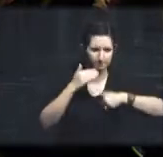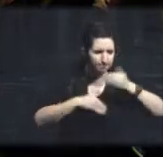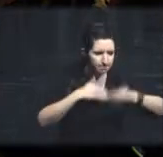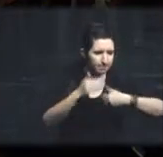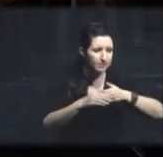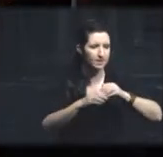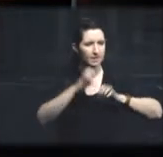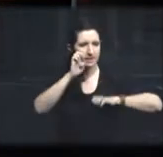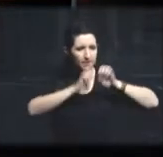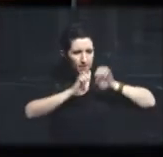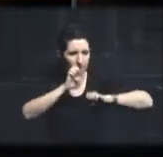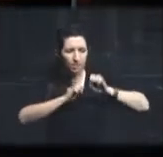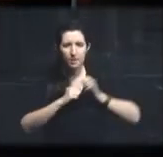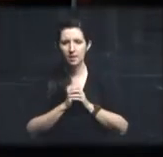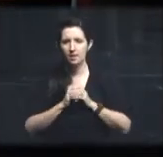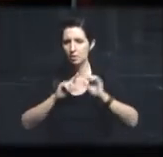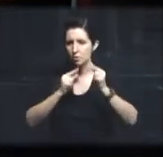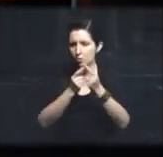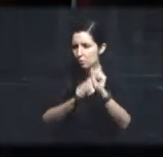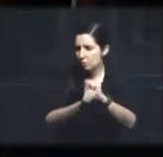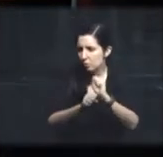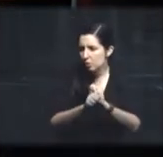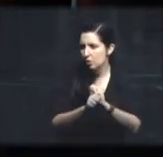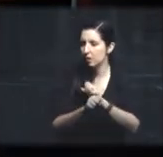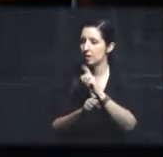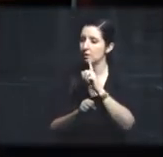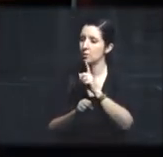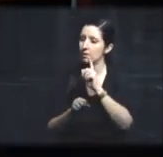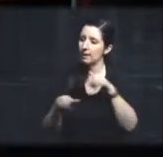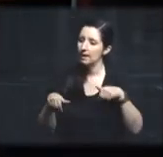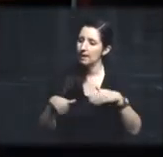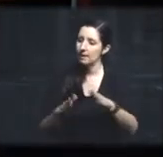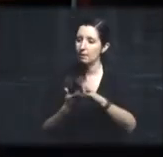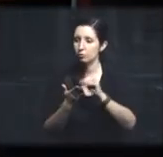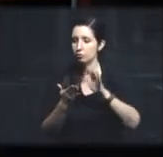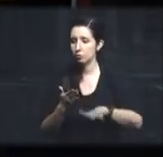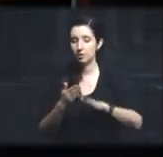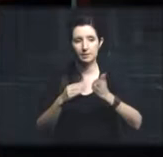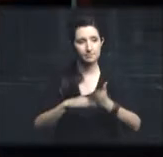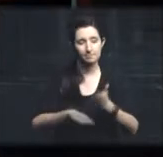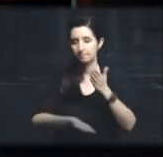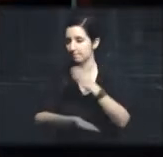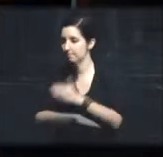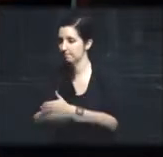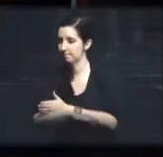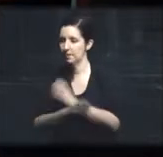and group work that really allows a higher level of engagement for the student when they're in the classroom.